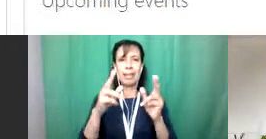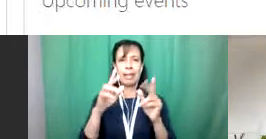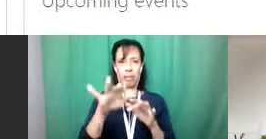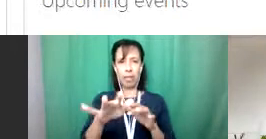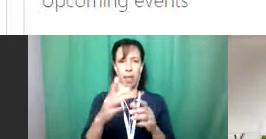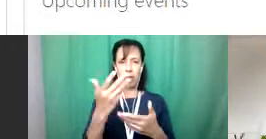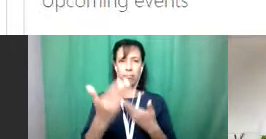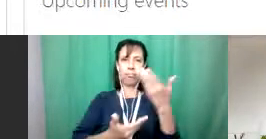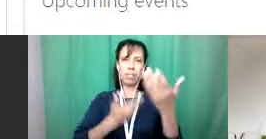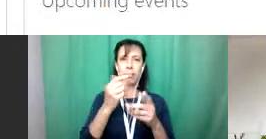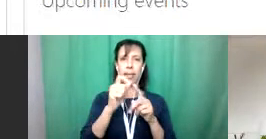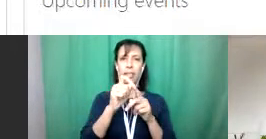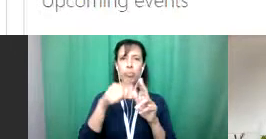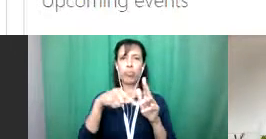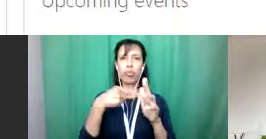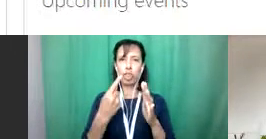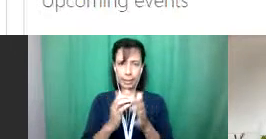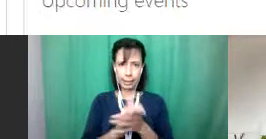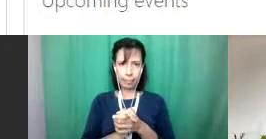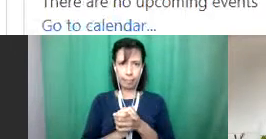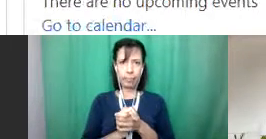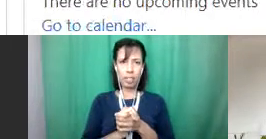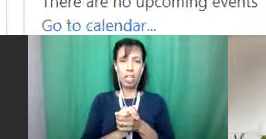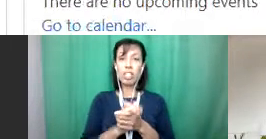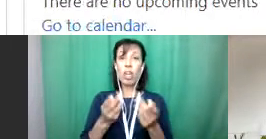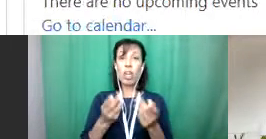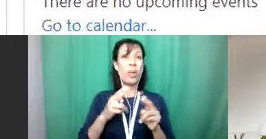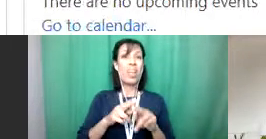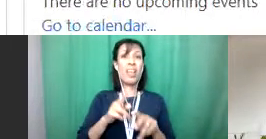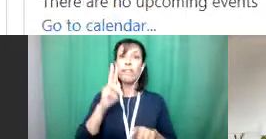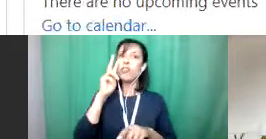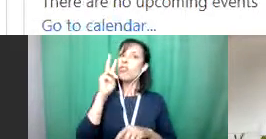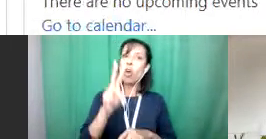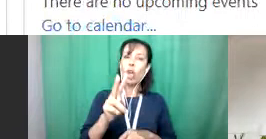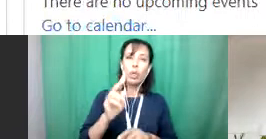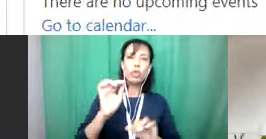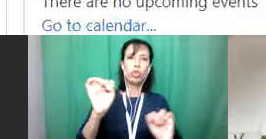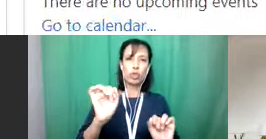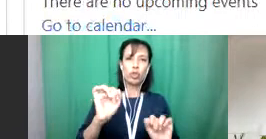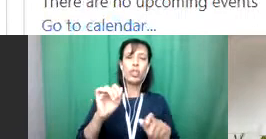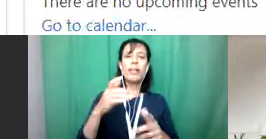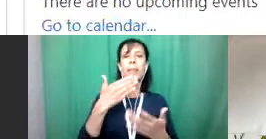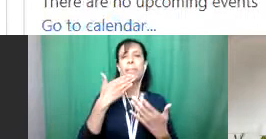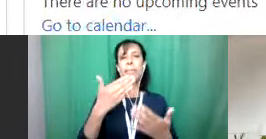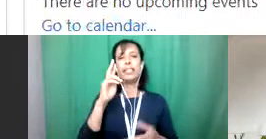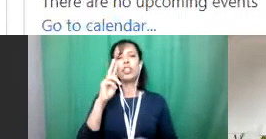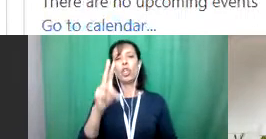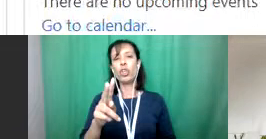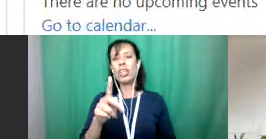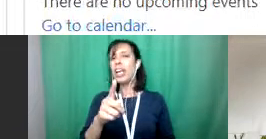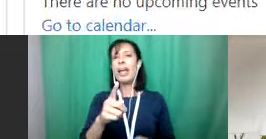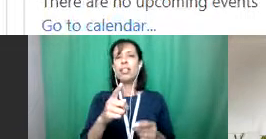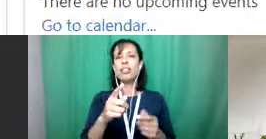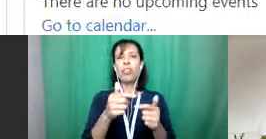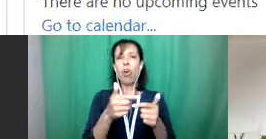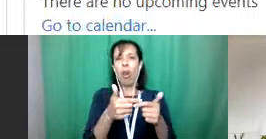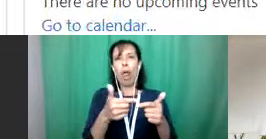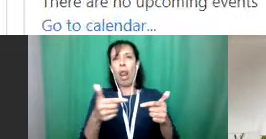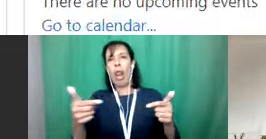So if you've not looked at it yet, I would recommend you look at it. It's not very long. It's just me nattering